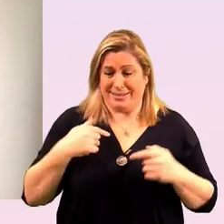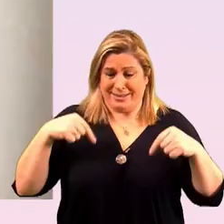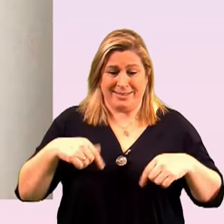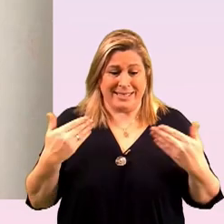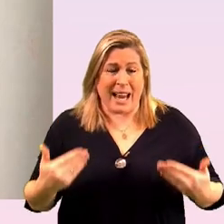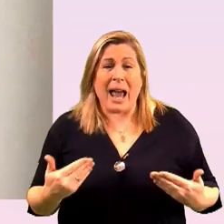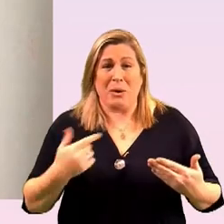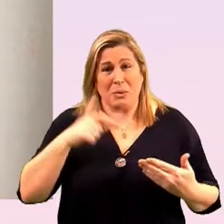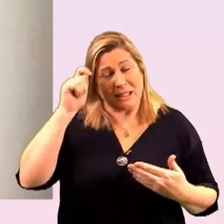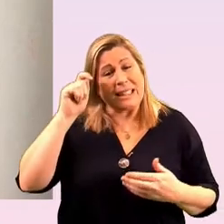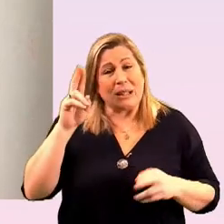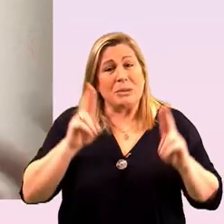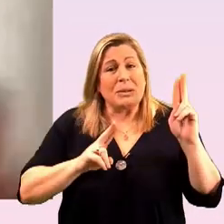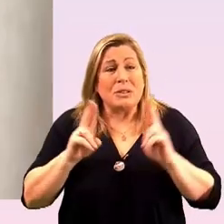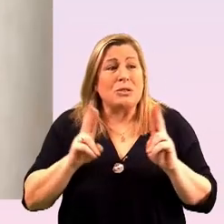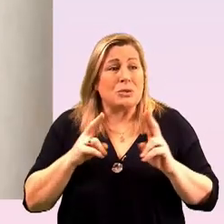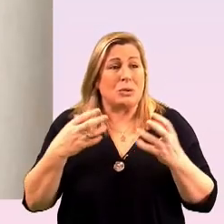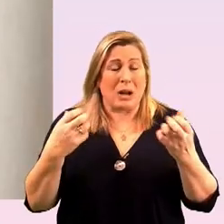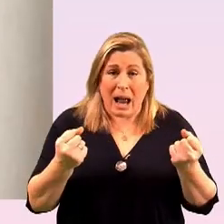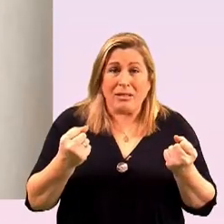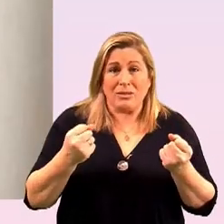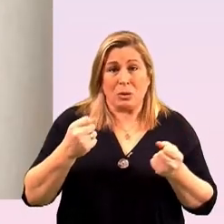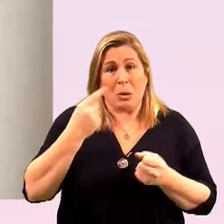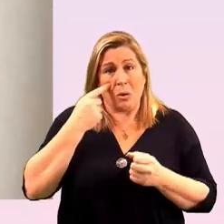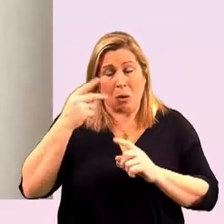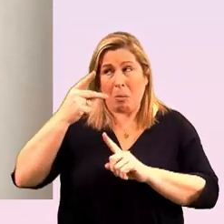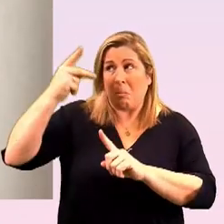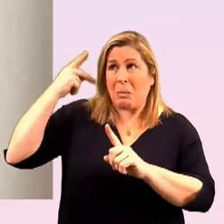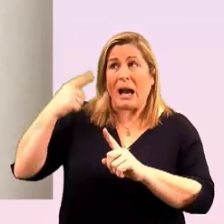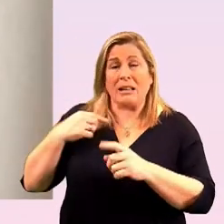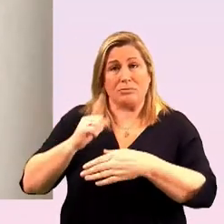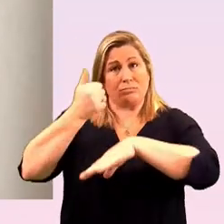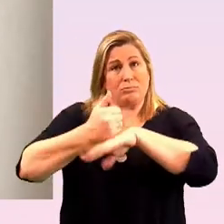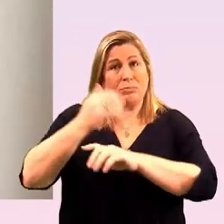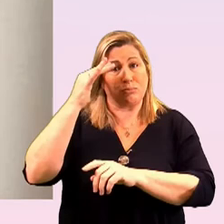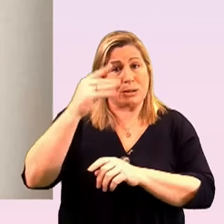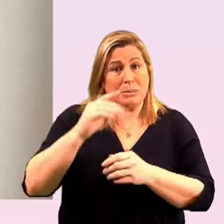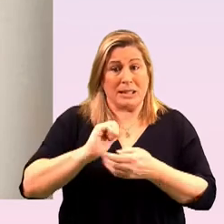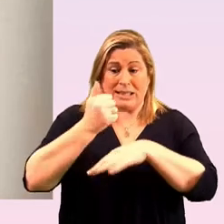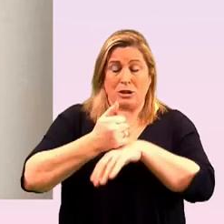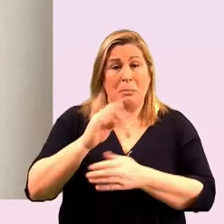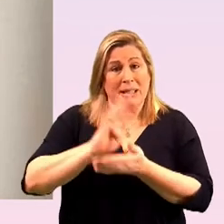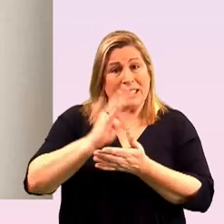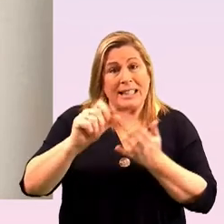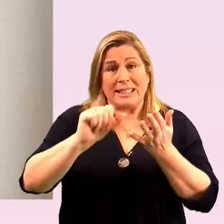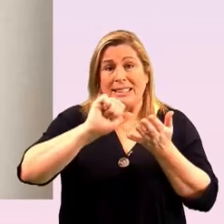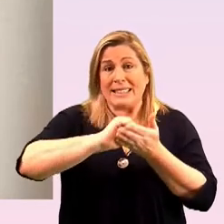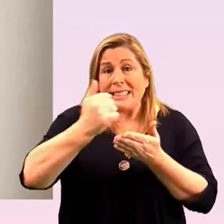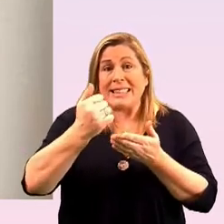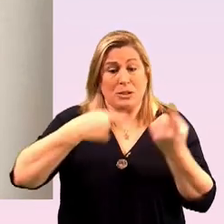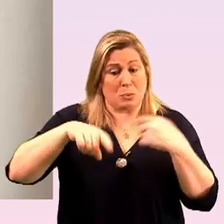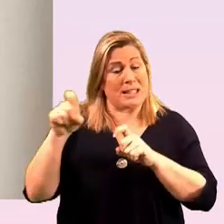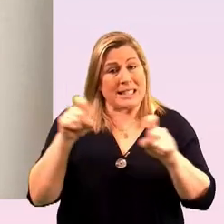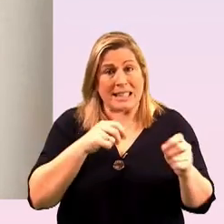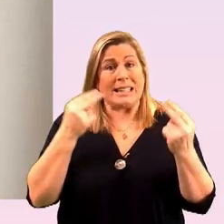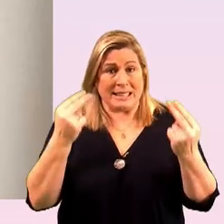to the founding principles that were laid out in 1916. We still have to build our